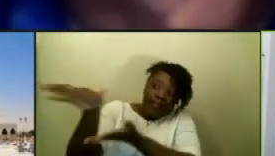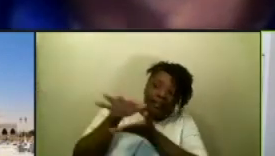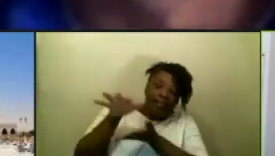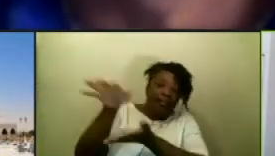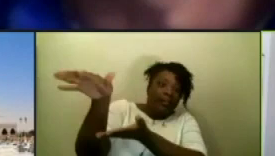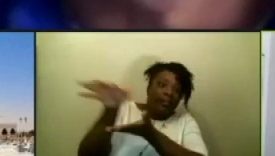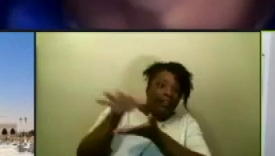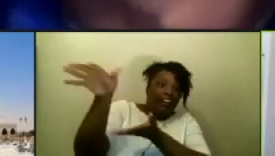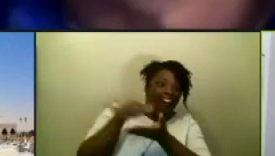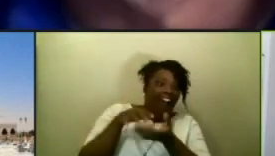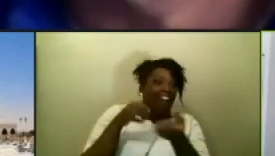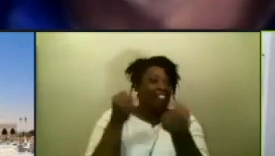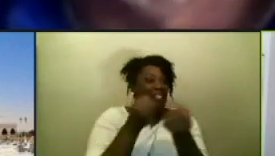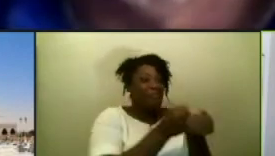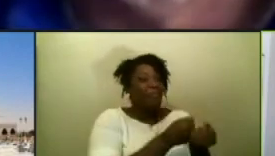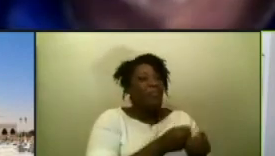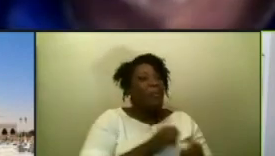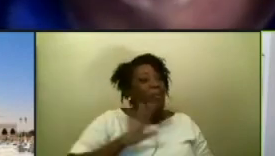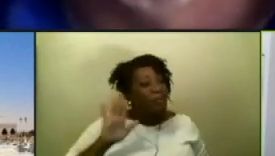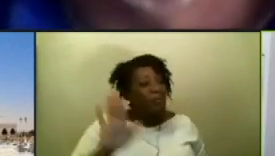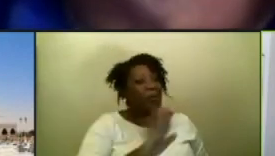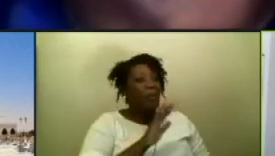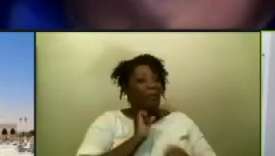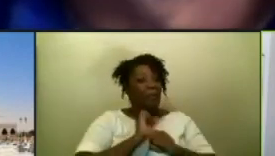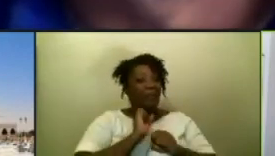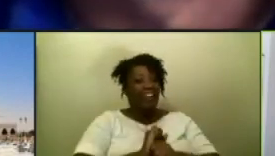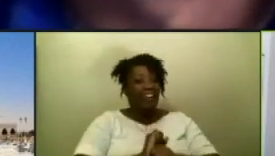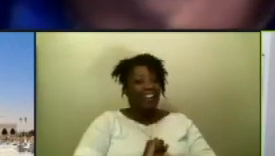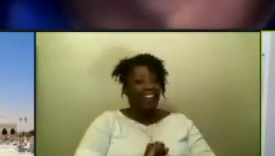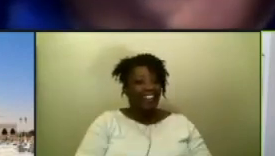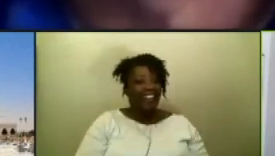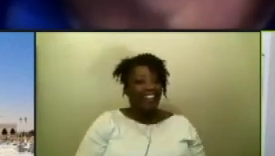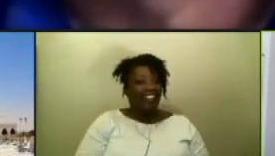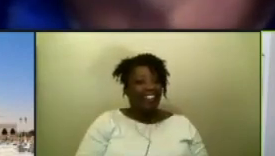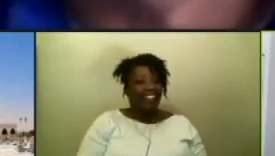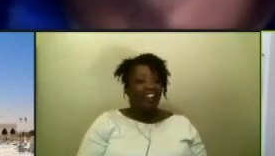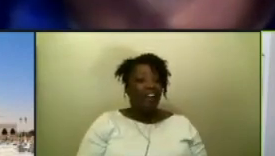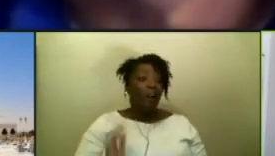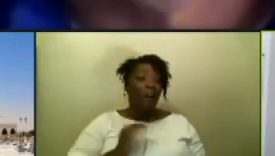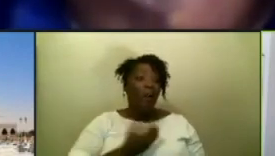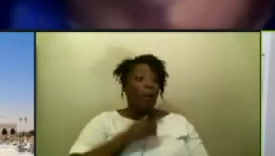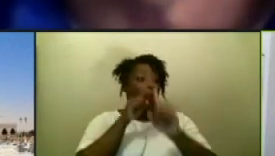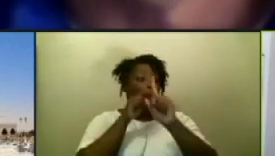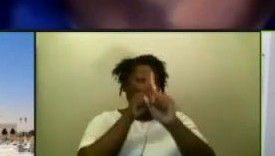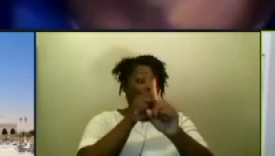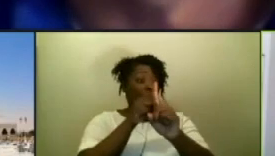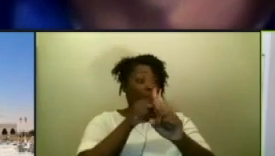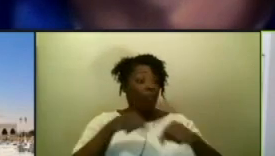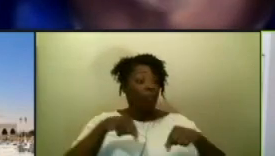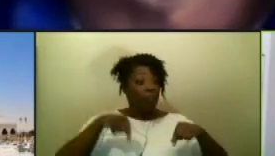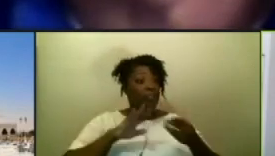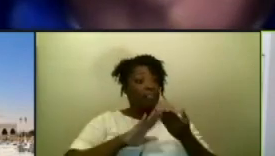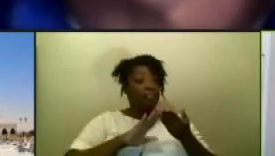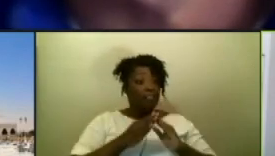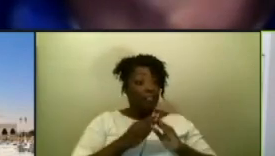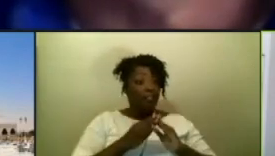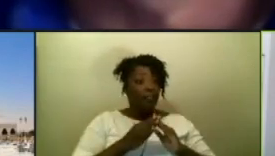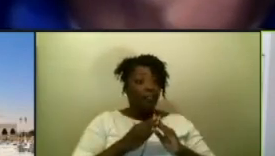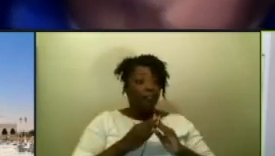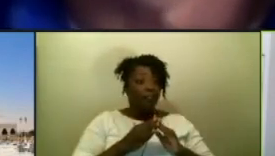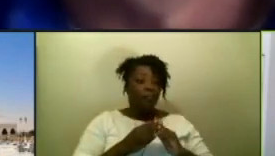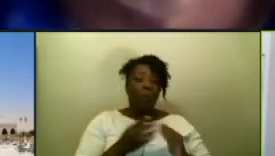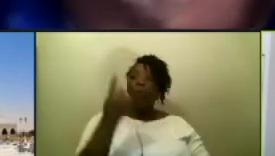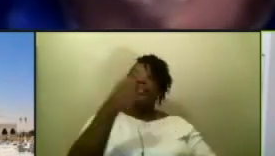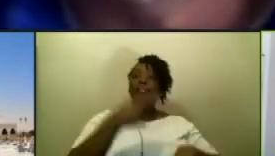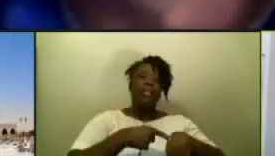support the work that you're doing. And our goal with the city is not just to have it be a